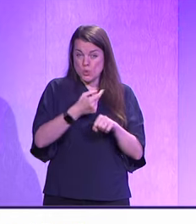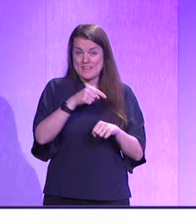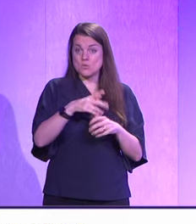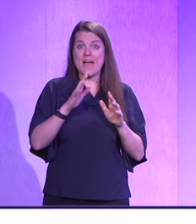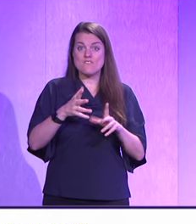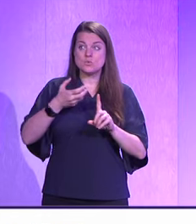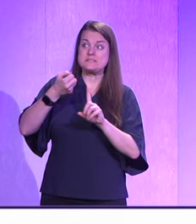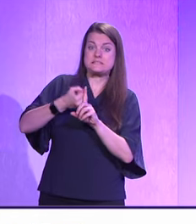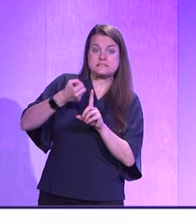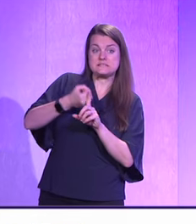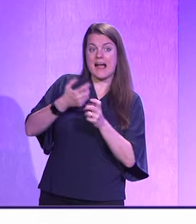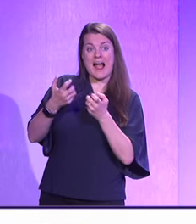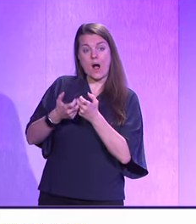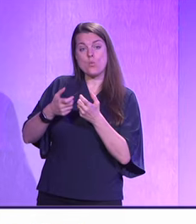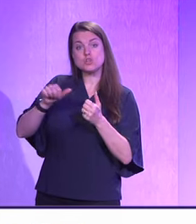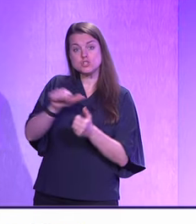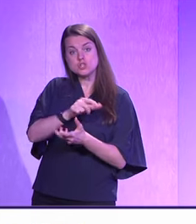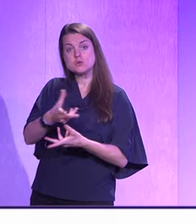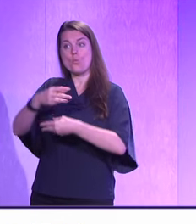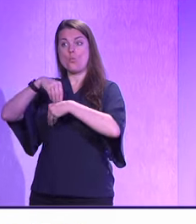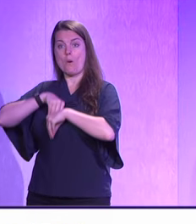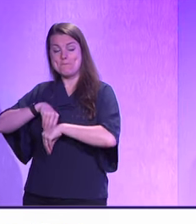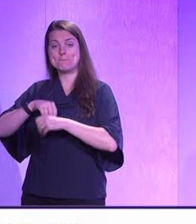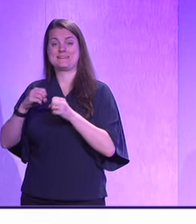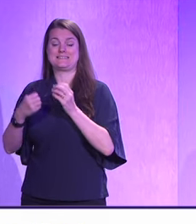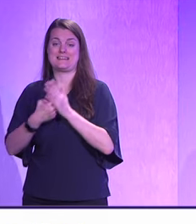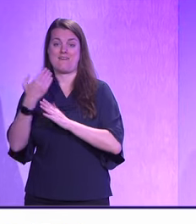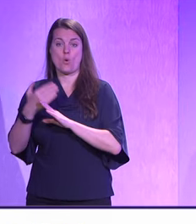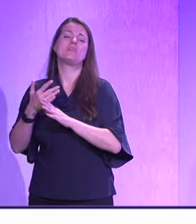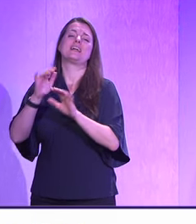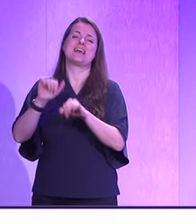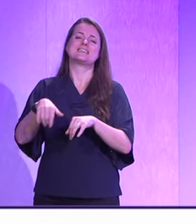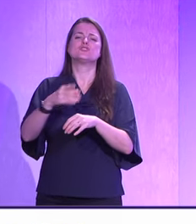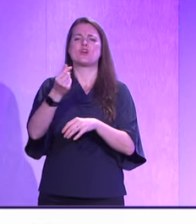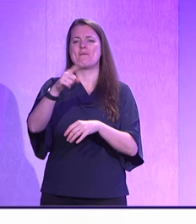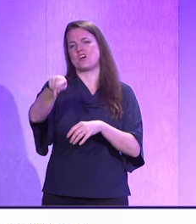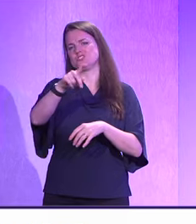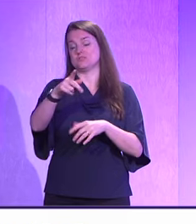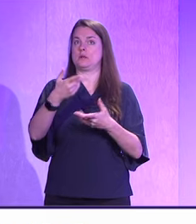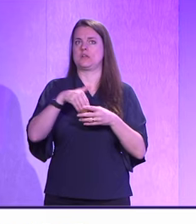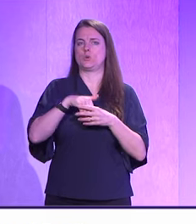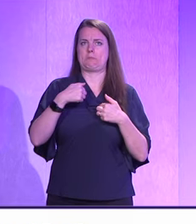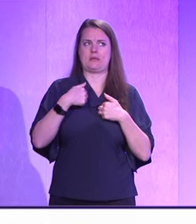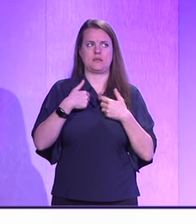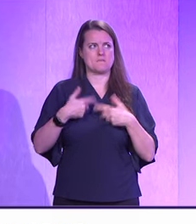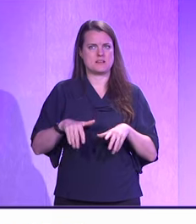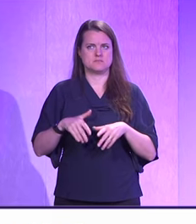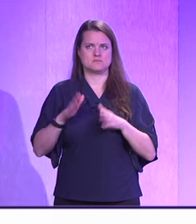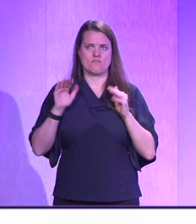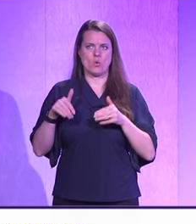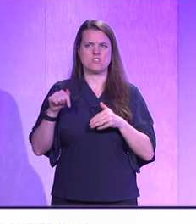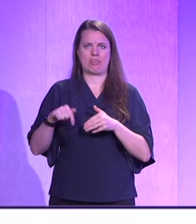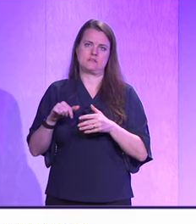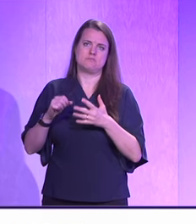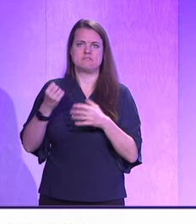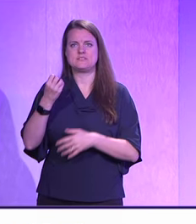we advocate for these ways of doing things, even though many of us here have been doing this stuff for, in my case, like thinking about it for what's that, nearly 15